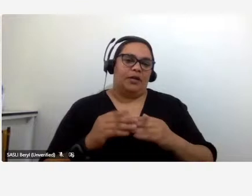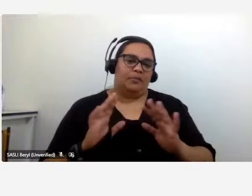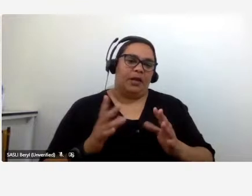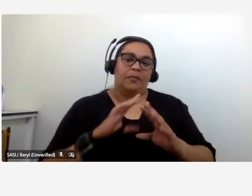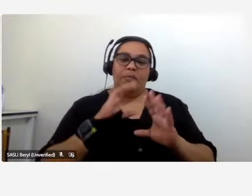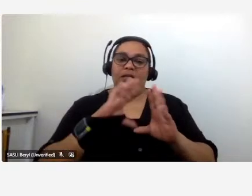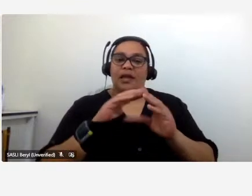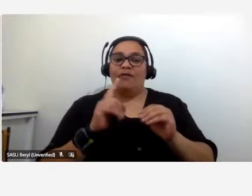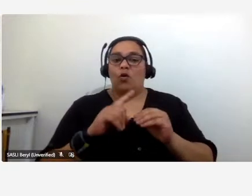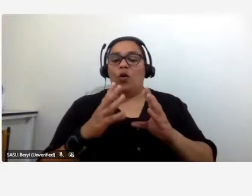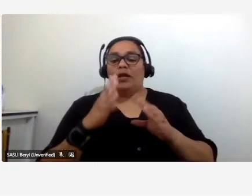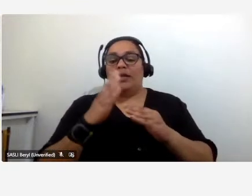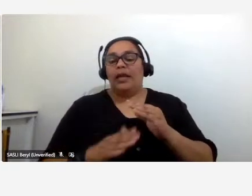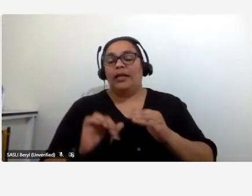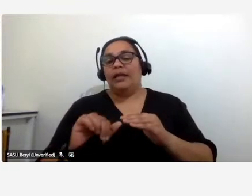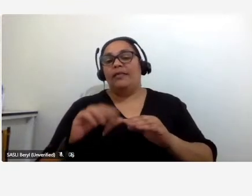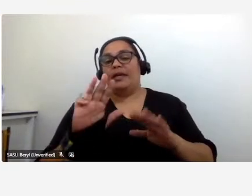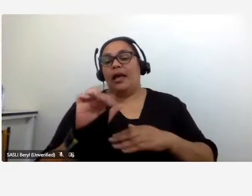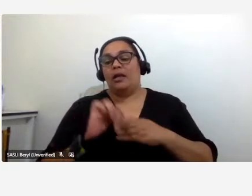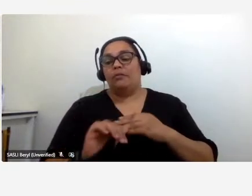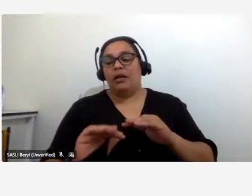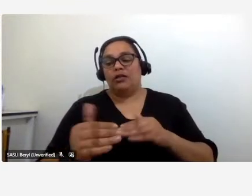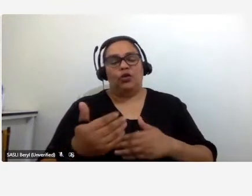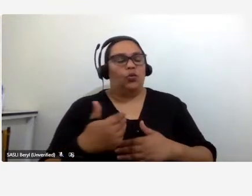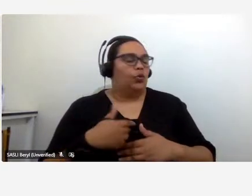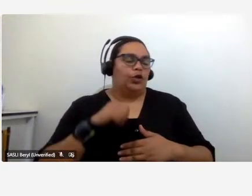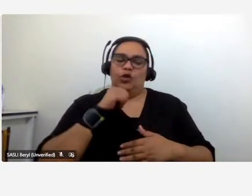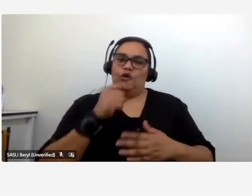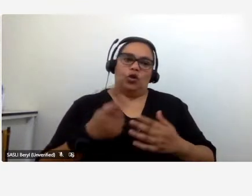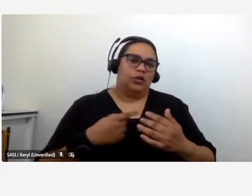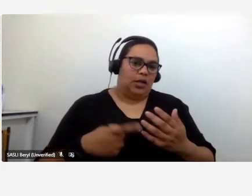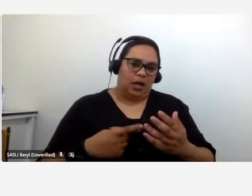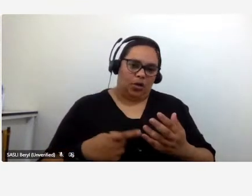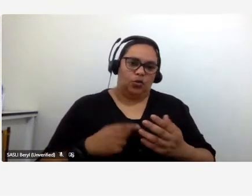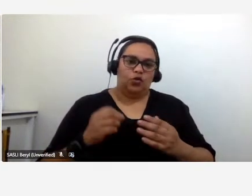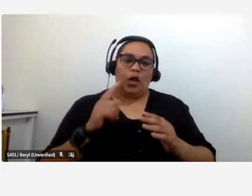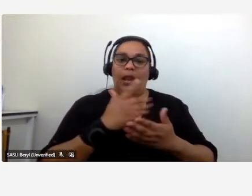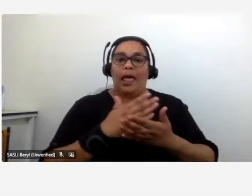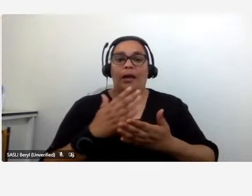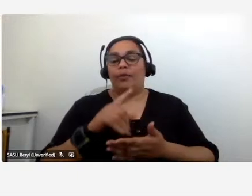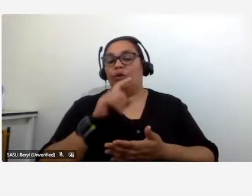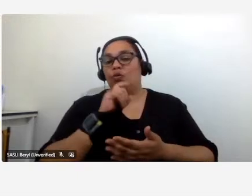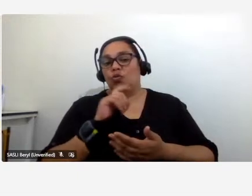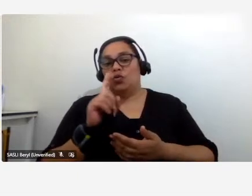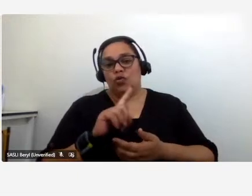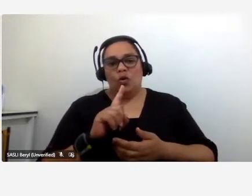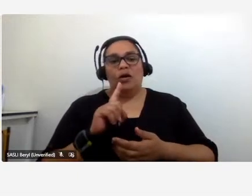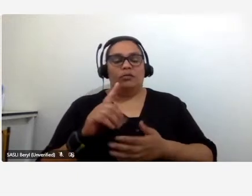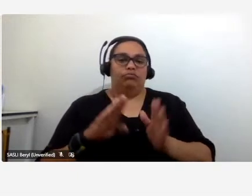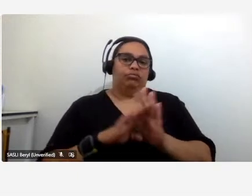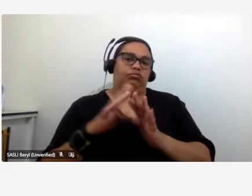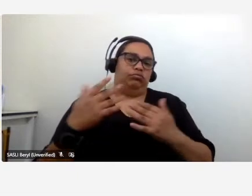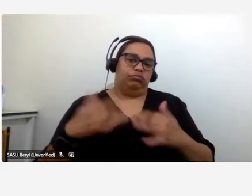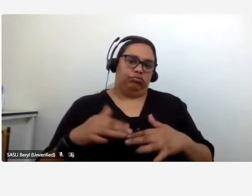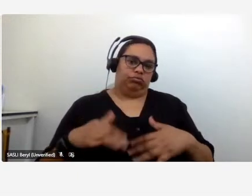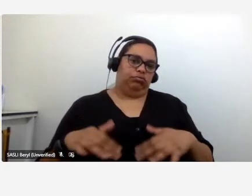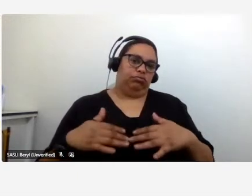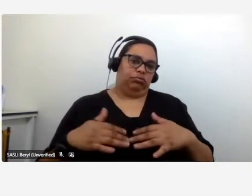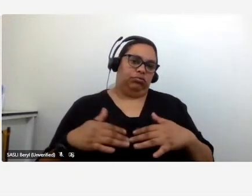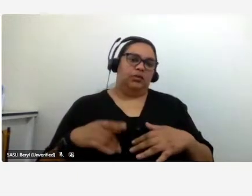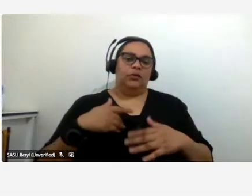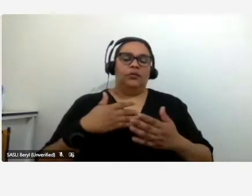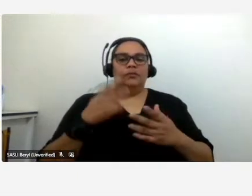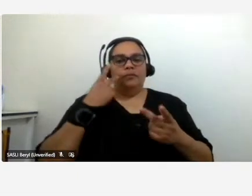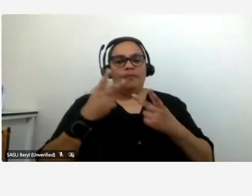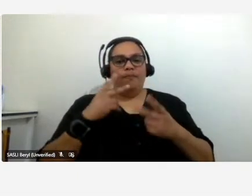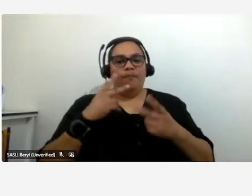everything that expired within those 9 months, we did not count. The library usage is increasing substantially. We can see